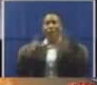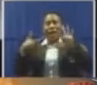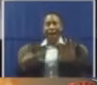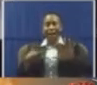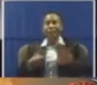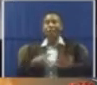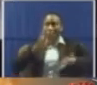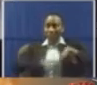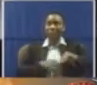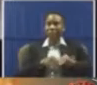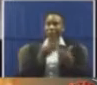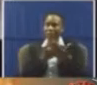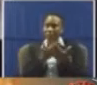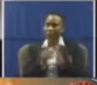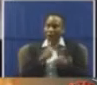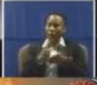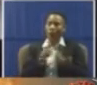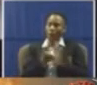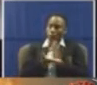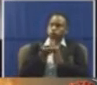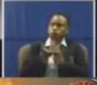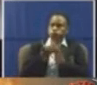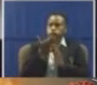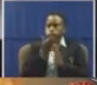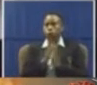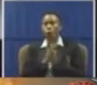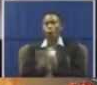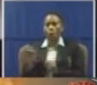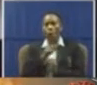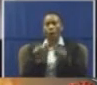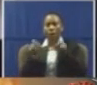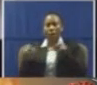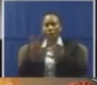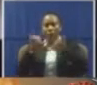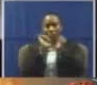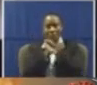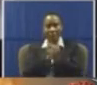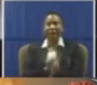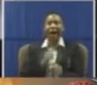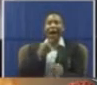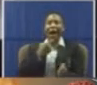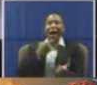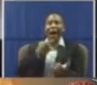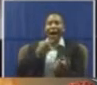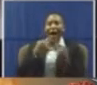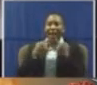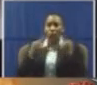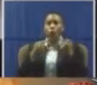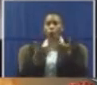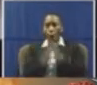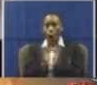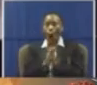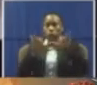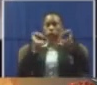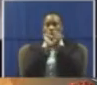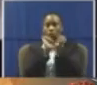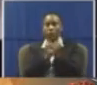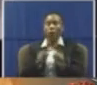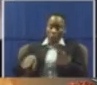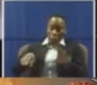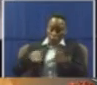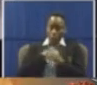drastically increase the number of convictions of all offenders accused and convicted of such crimes within a much shorter